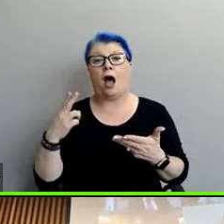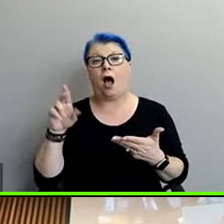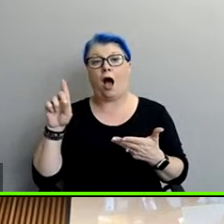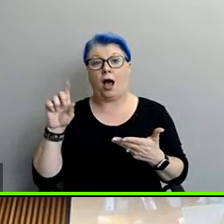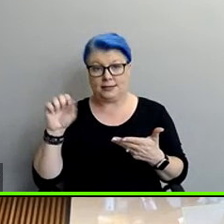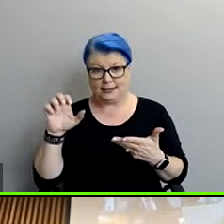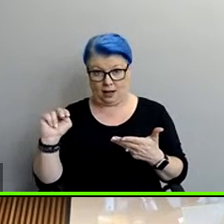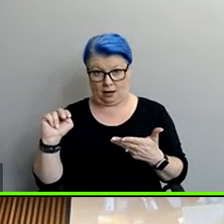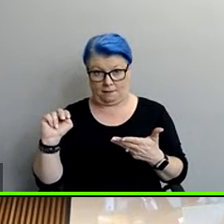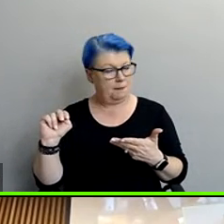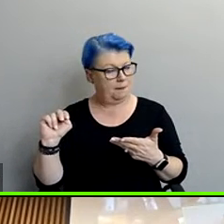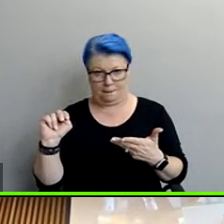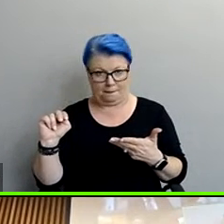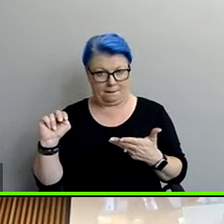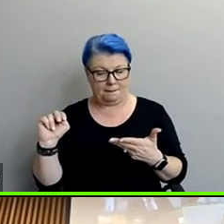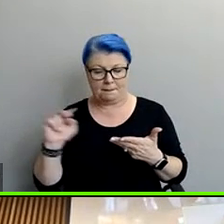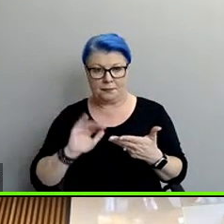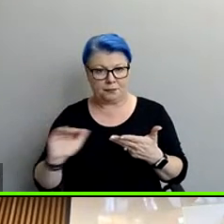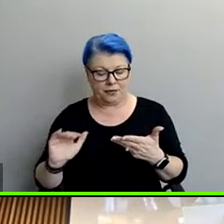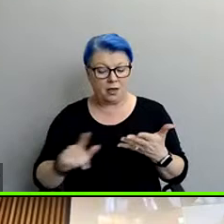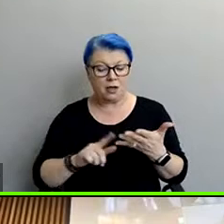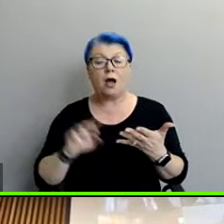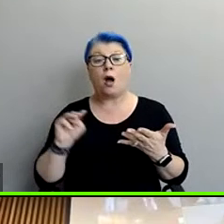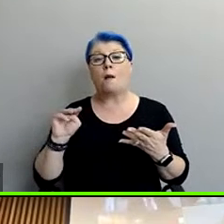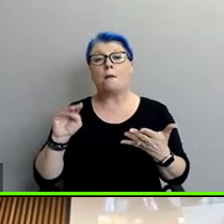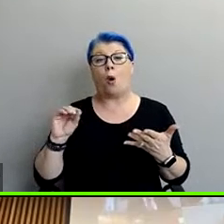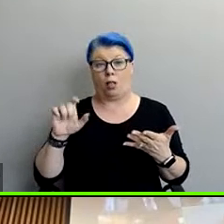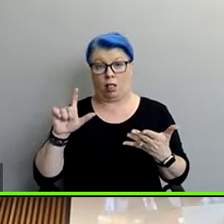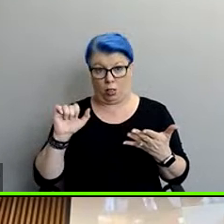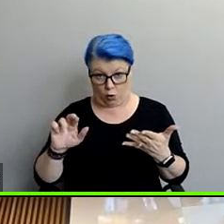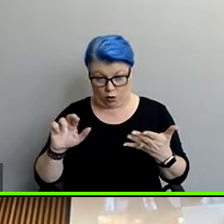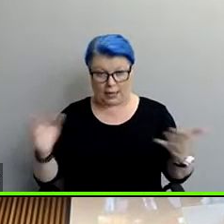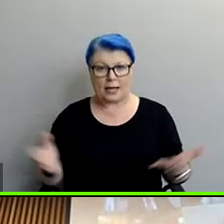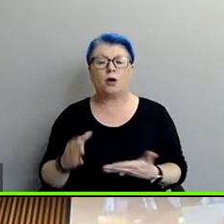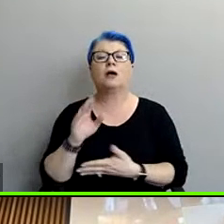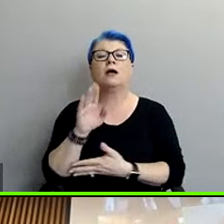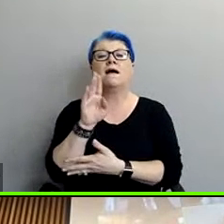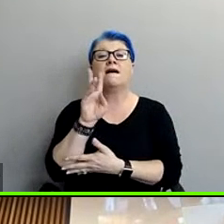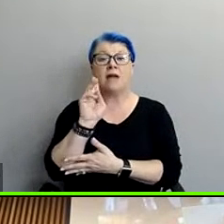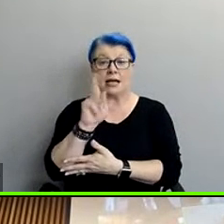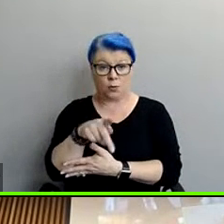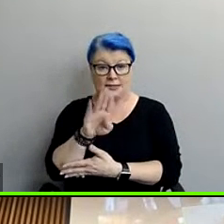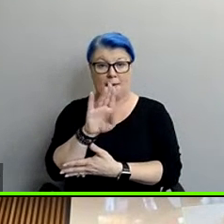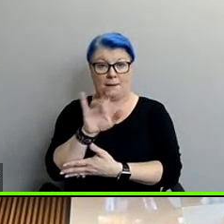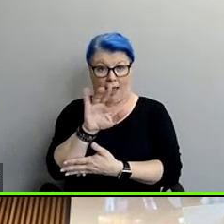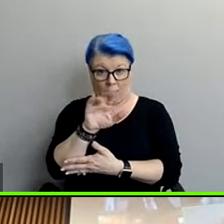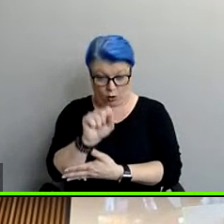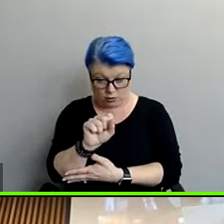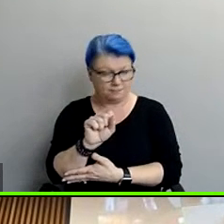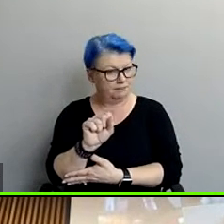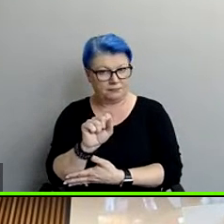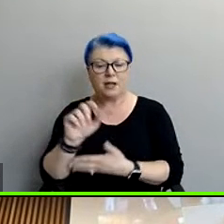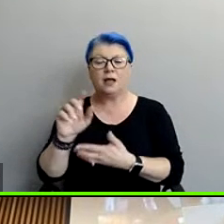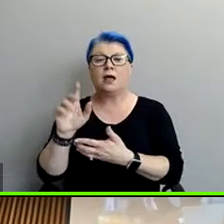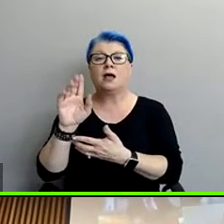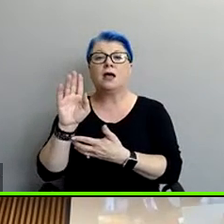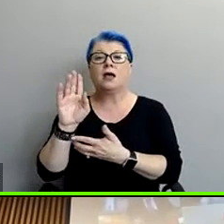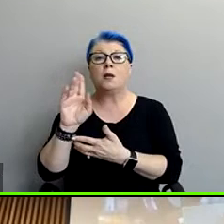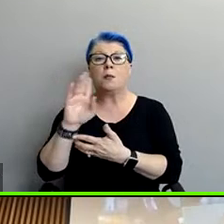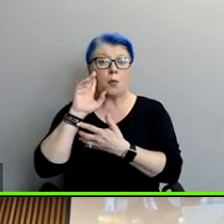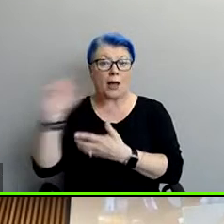Hudson. Director Mueller. Here. Vice President Byers. President Petrov.